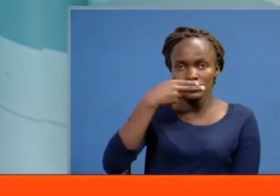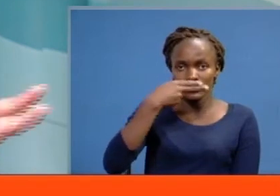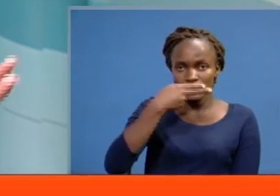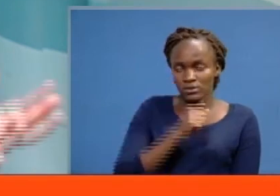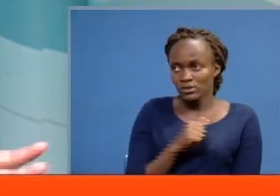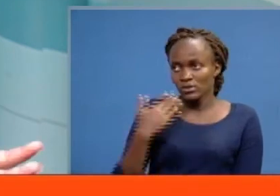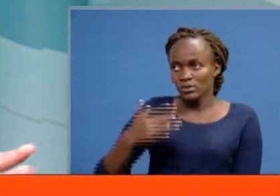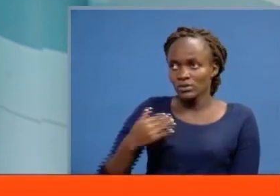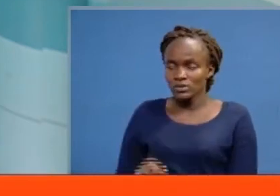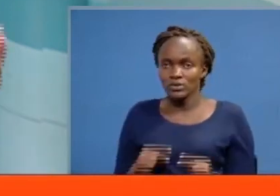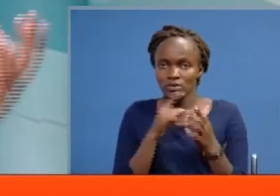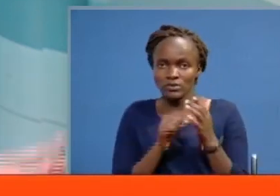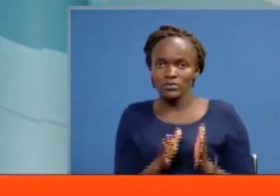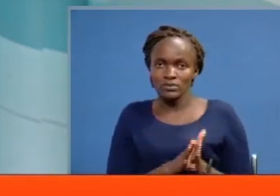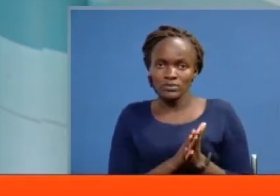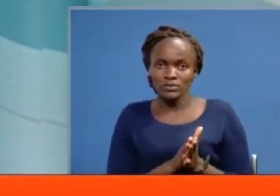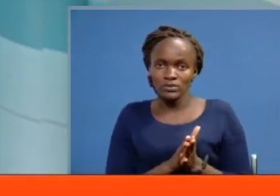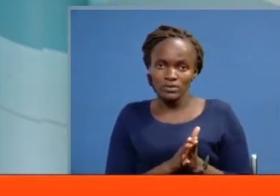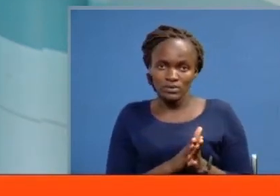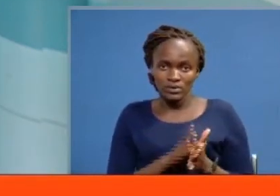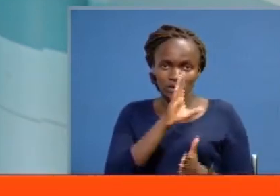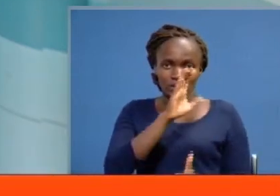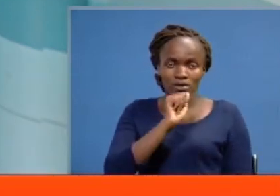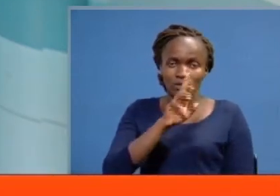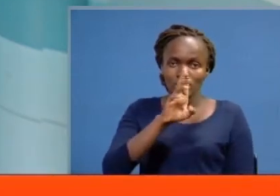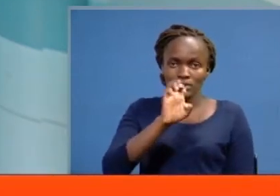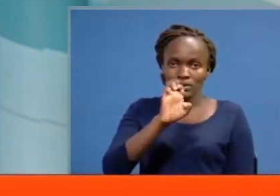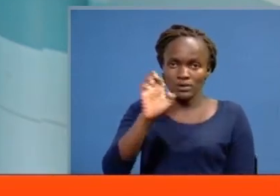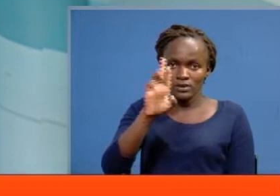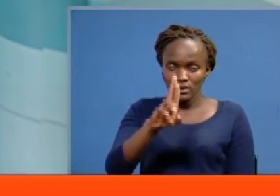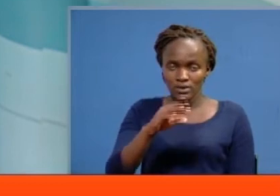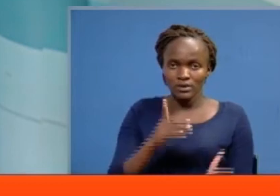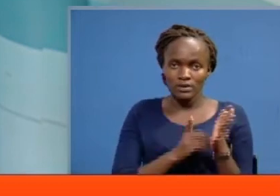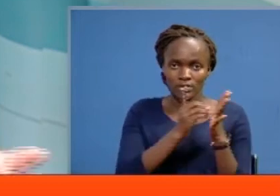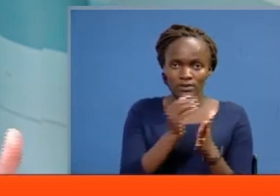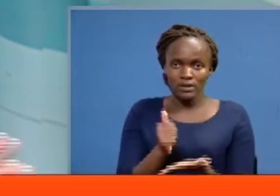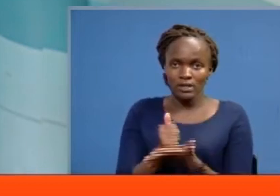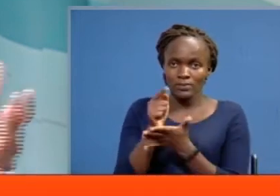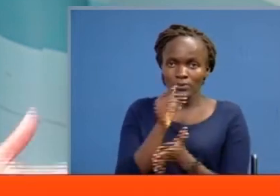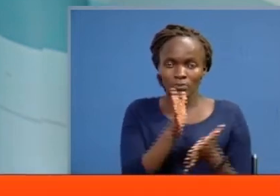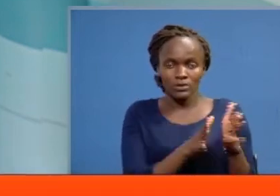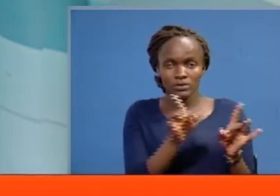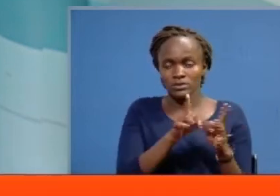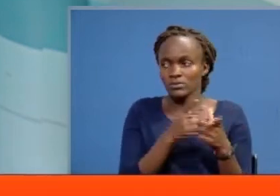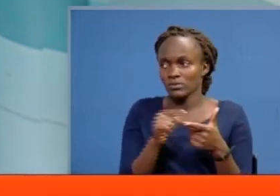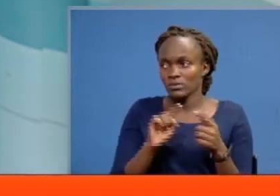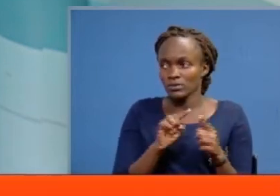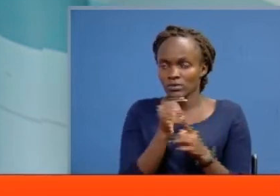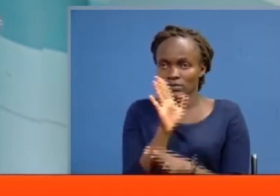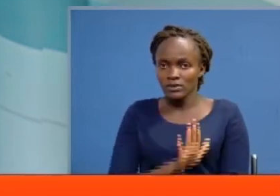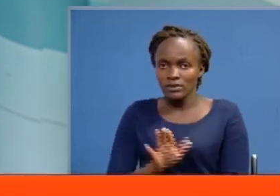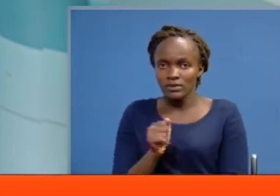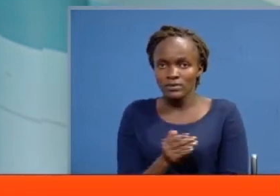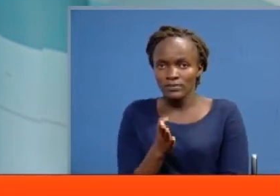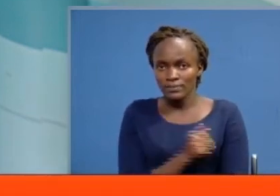normally offer a course called career development. And career development helps you to plan your career in stages. So